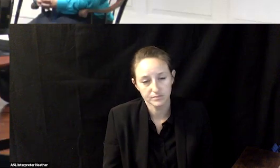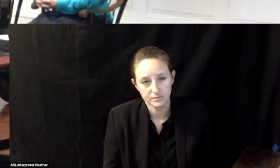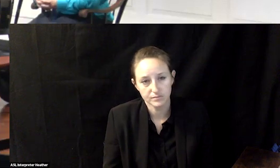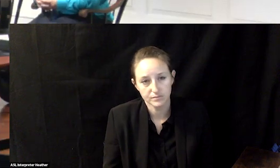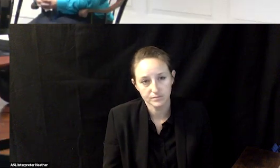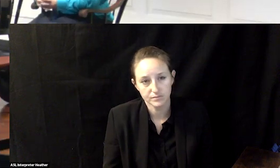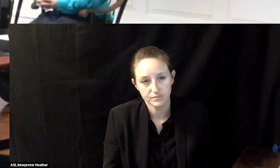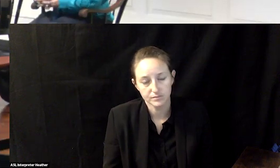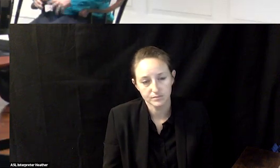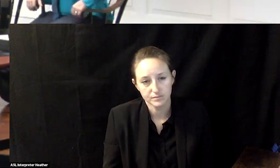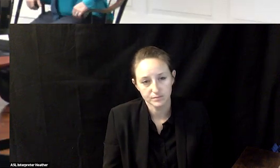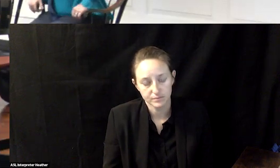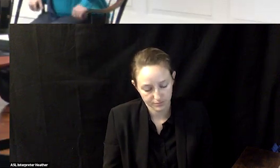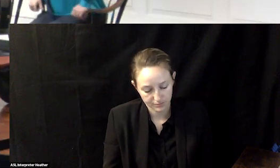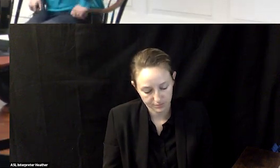front.